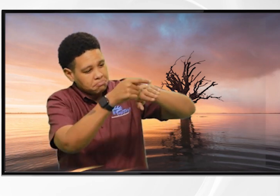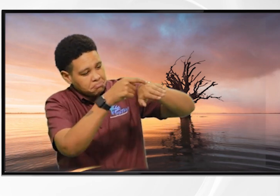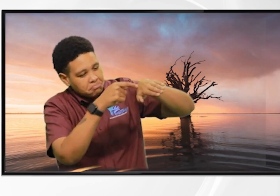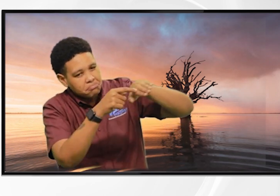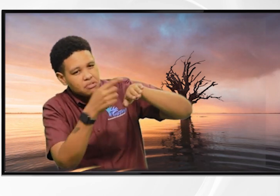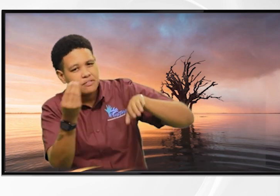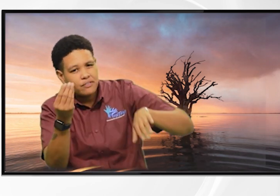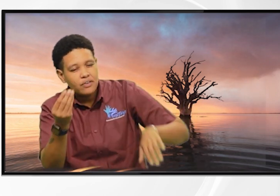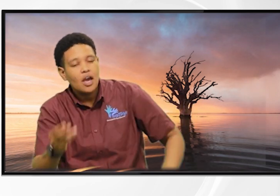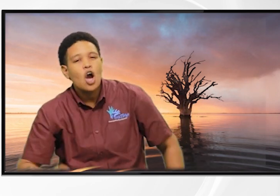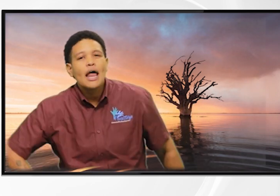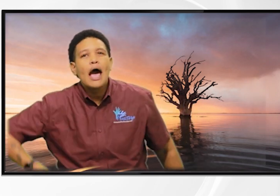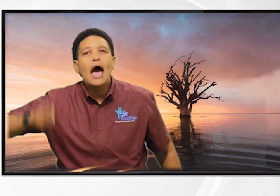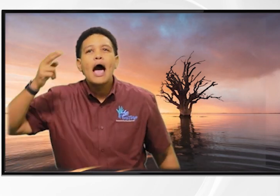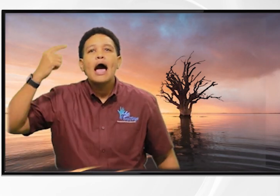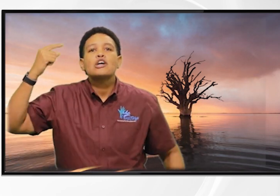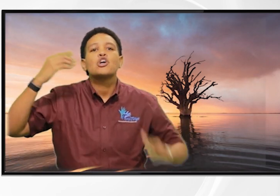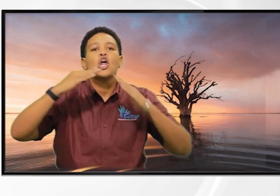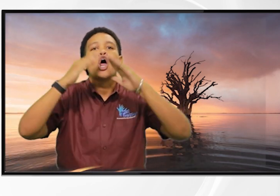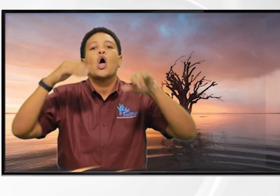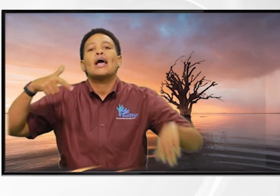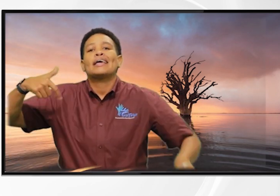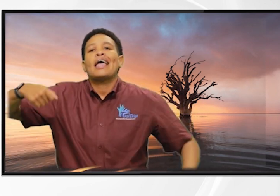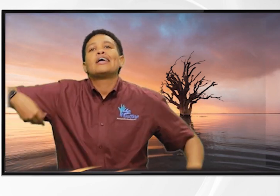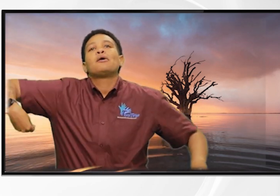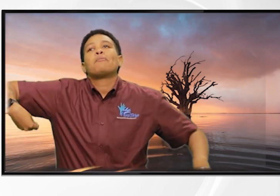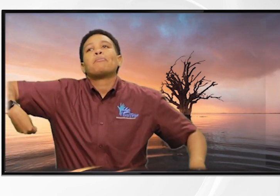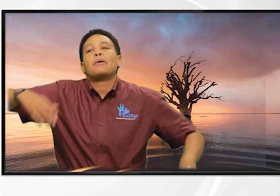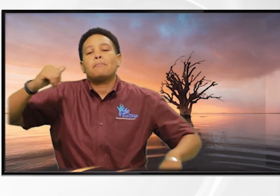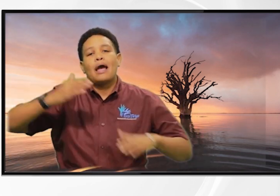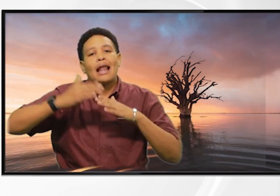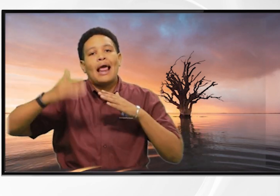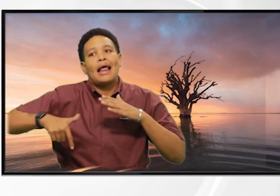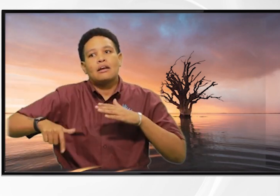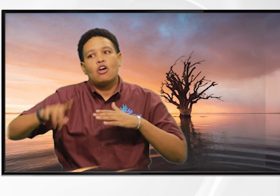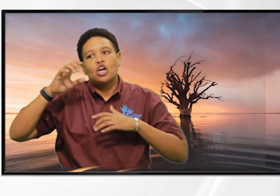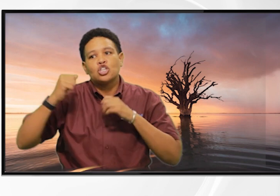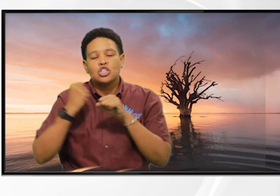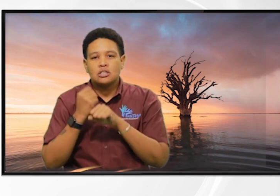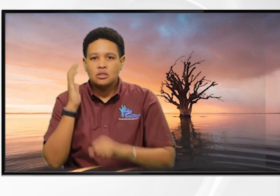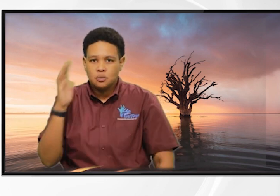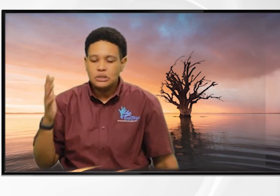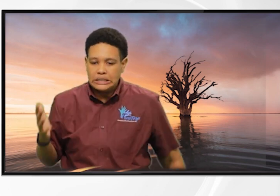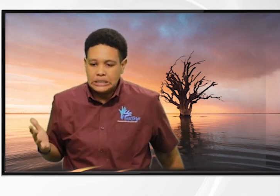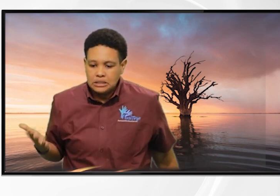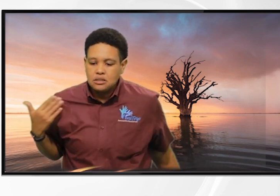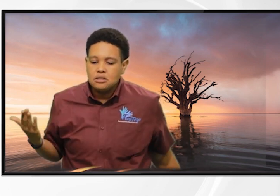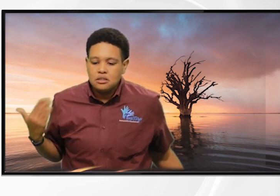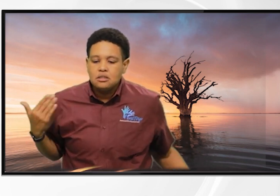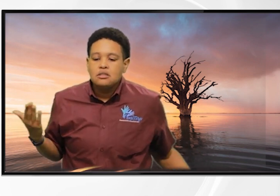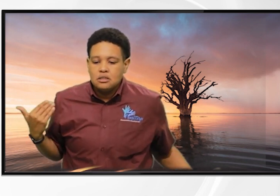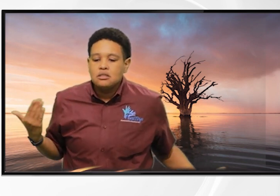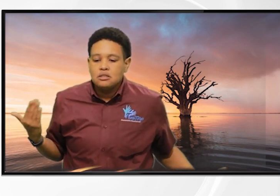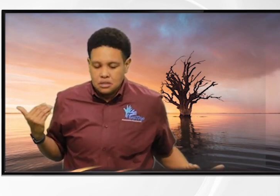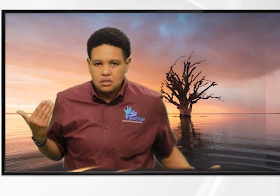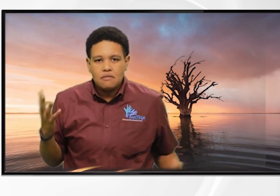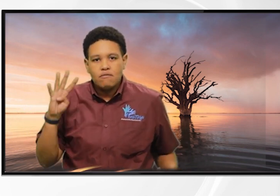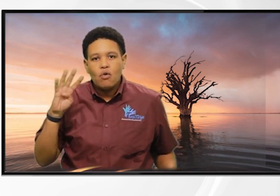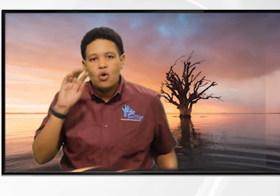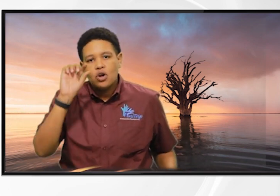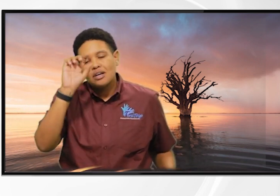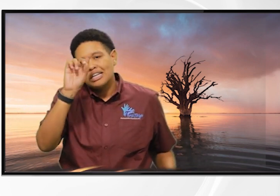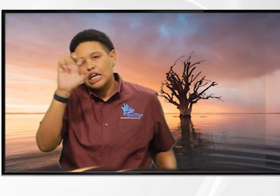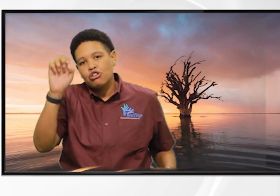a high greenhouse gas emission scenario by the end of the century. They also suggest that coastal